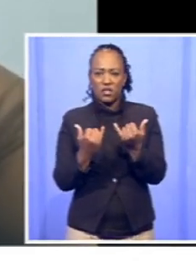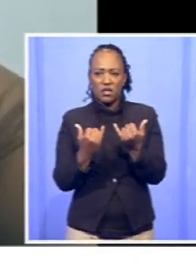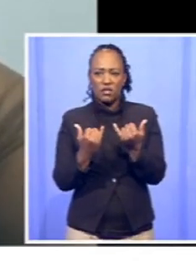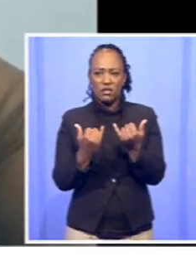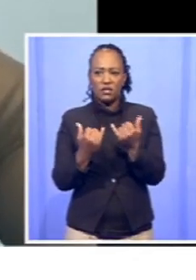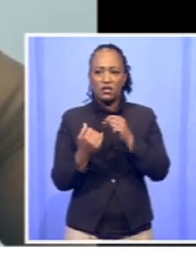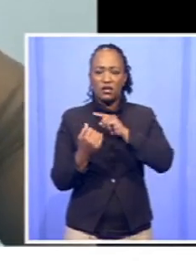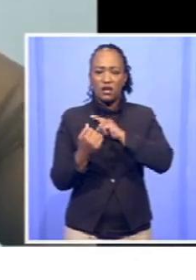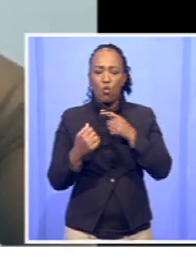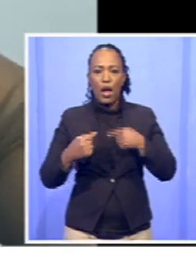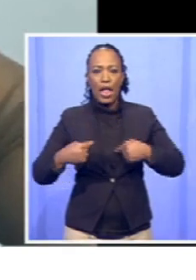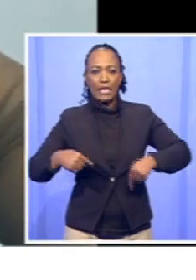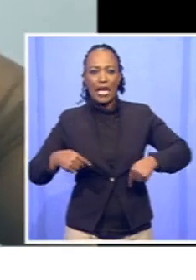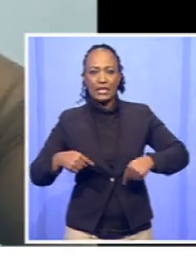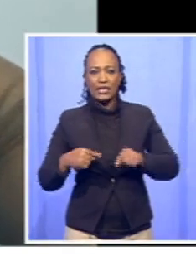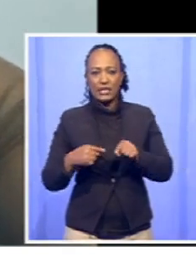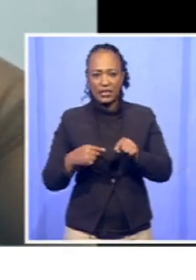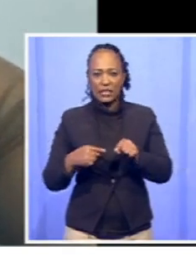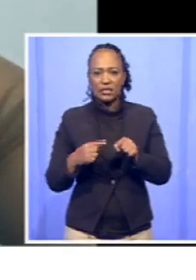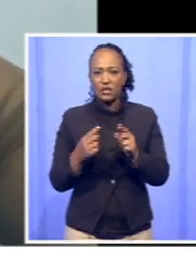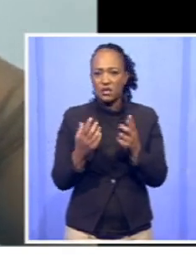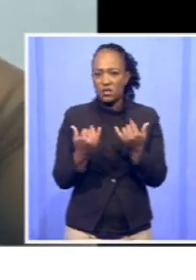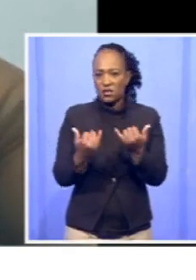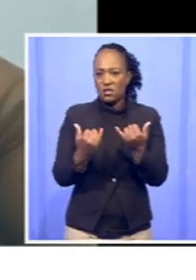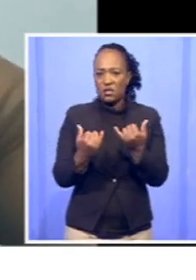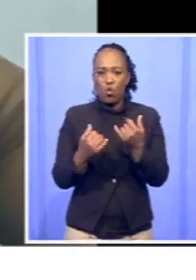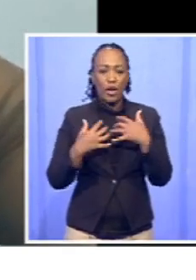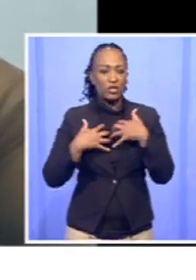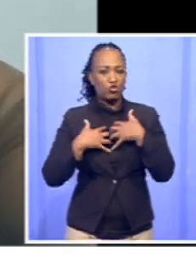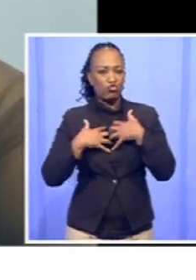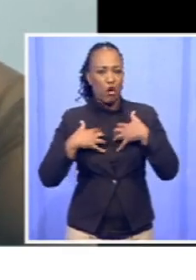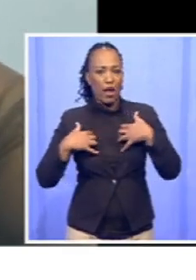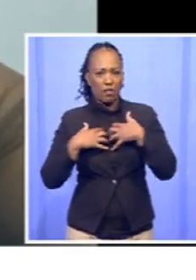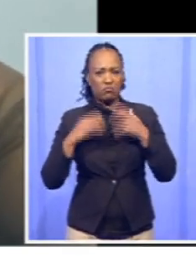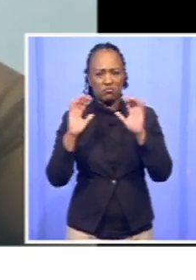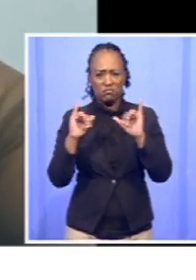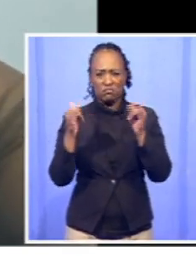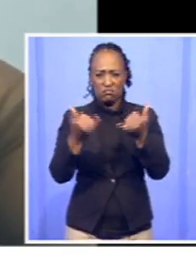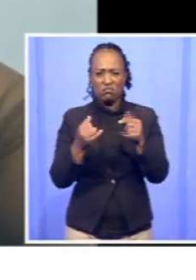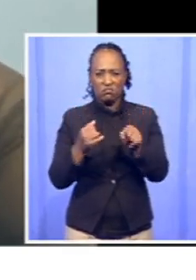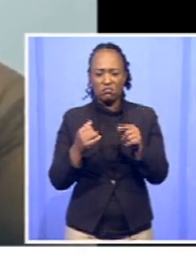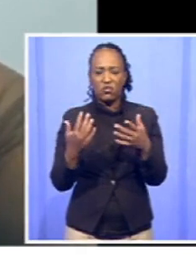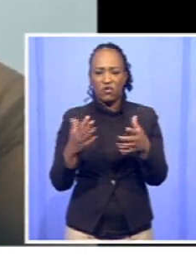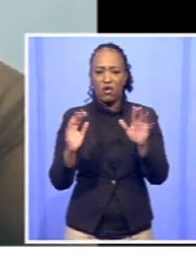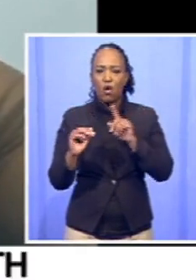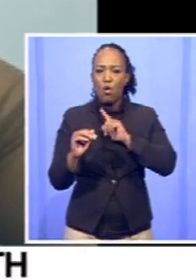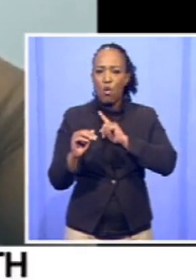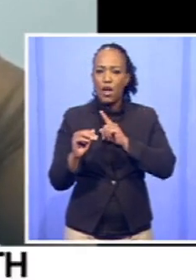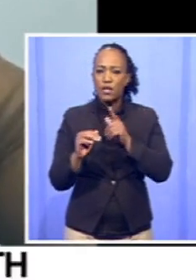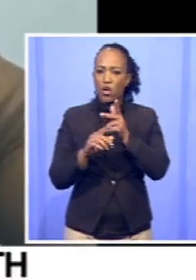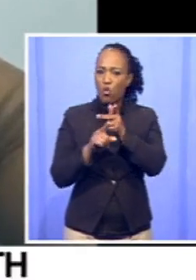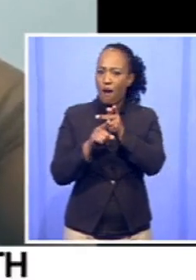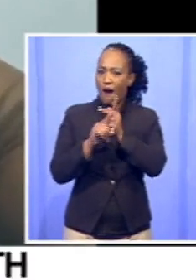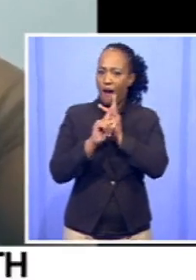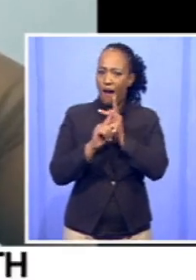caused me great anxiety, was the stress that a company or a corporate space would not necessarily want to hire me because I